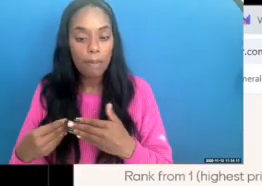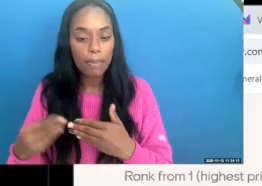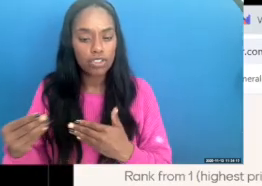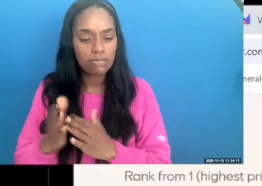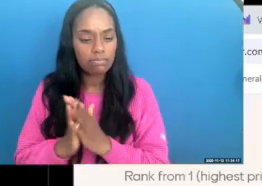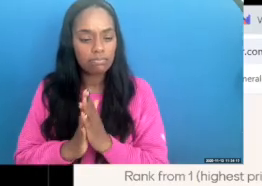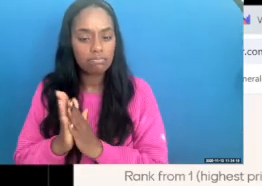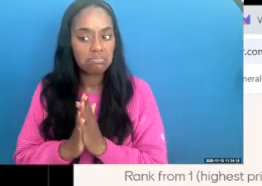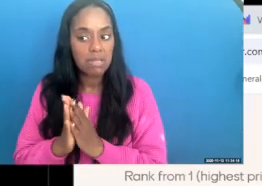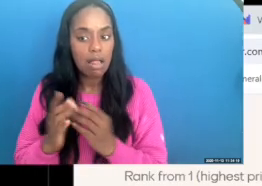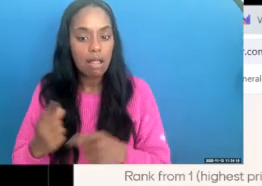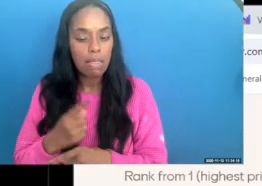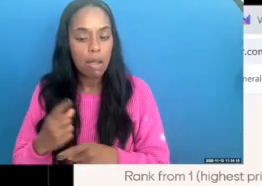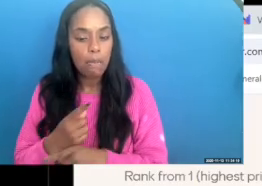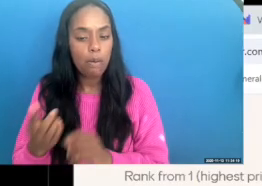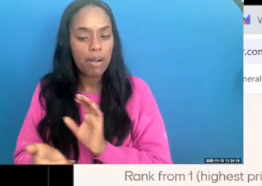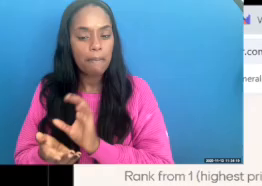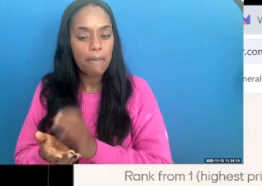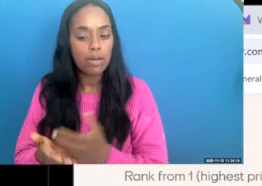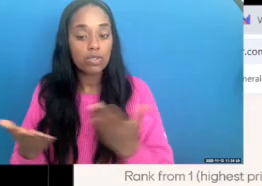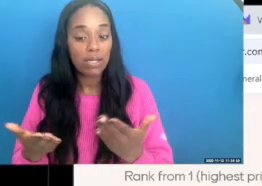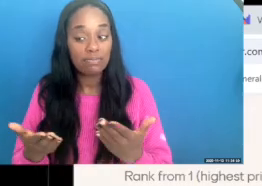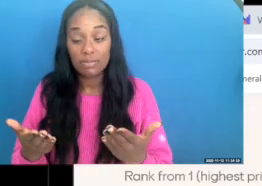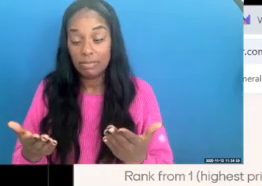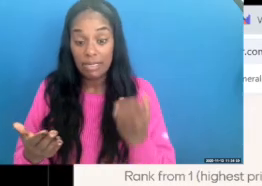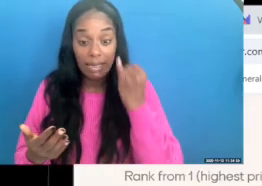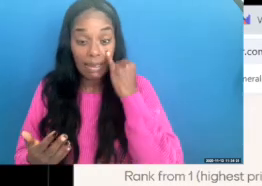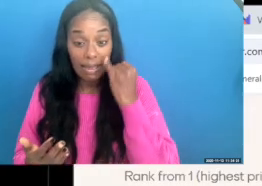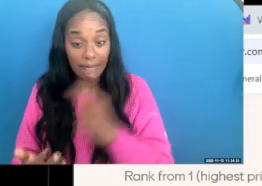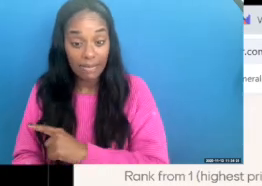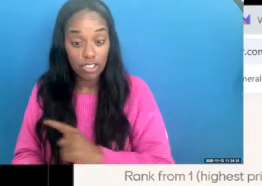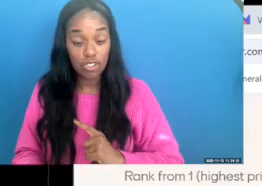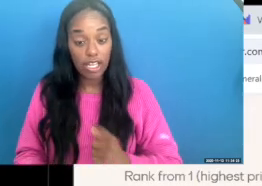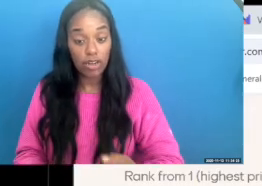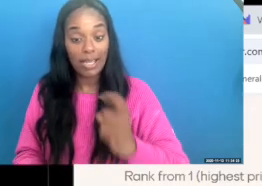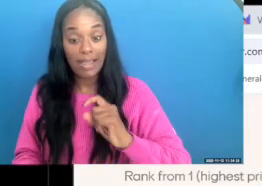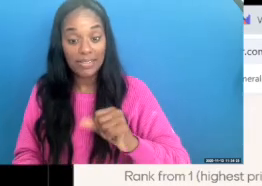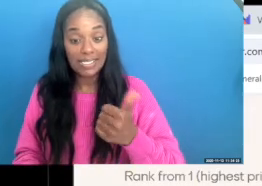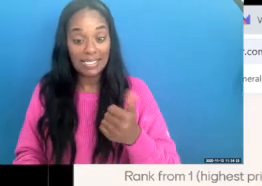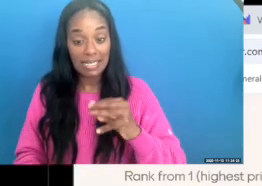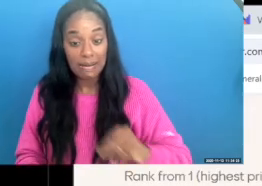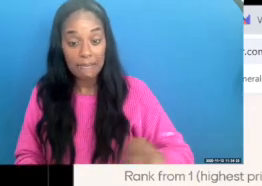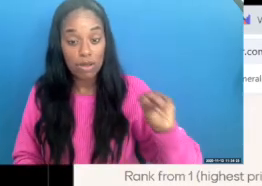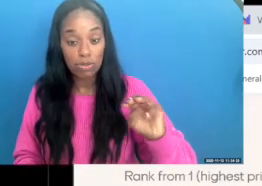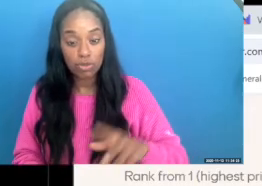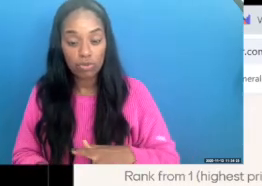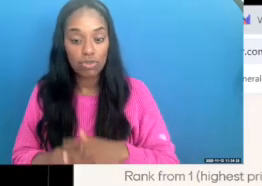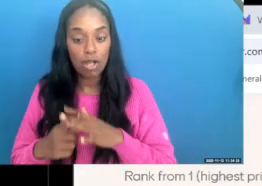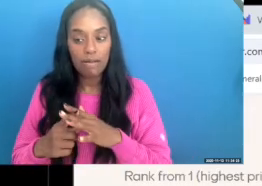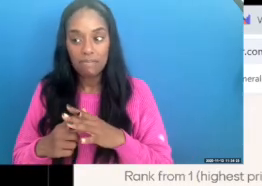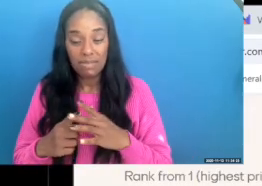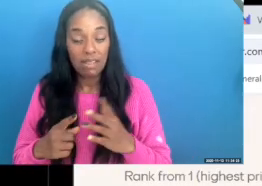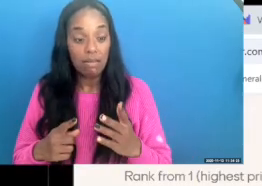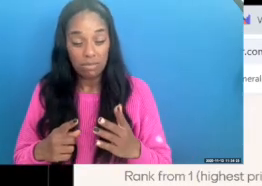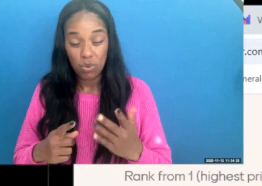in that space. If we're talking about purchasing incentives for e-bikes, what is an appropriate amount? If the legislature gave us 10